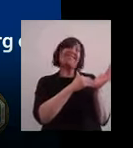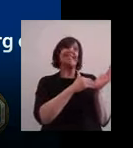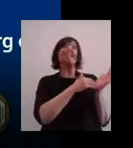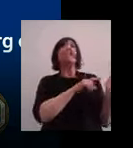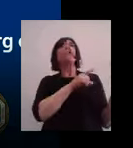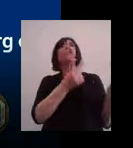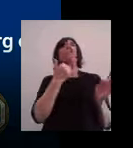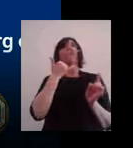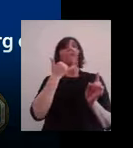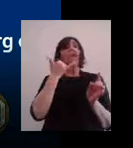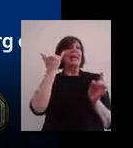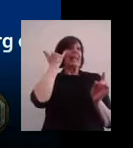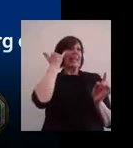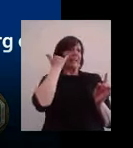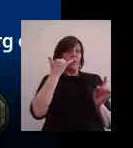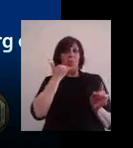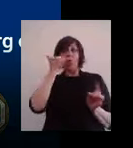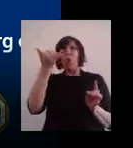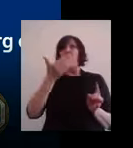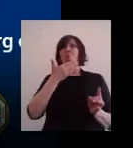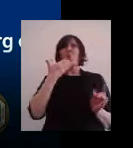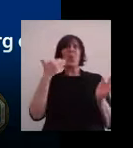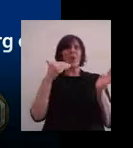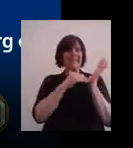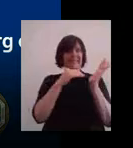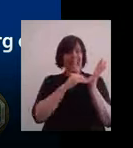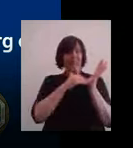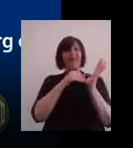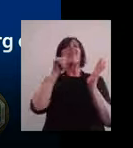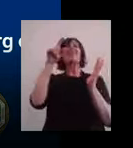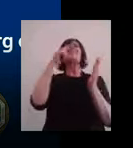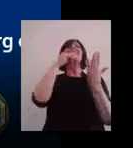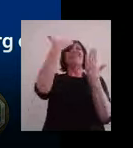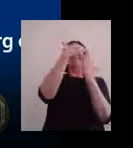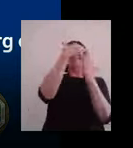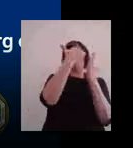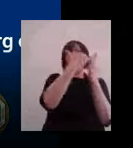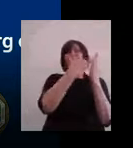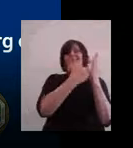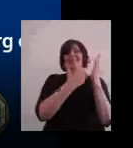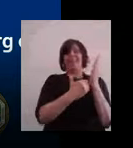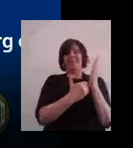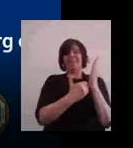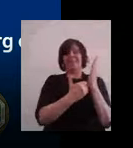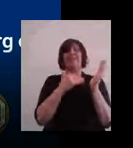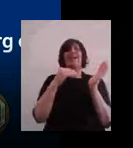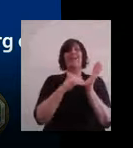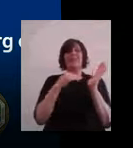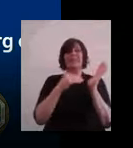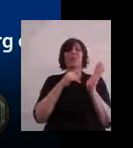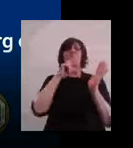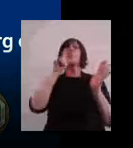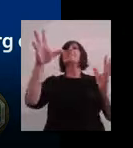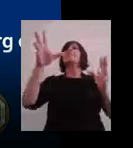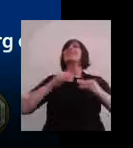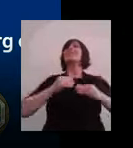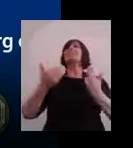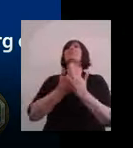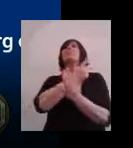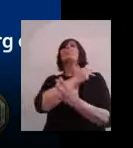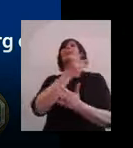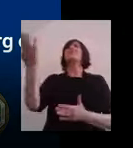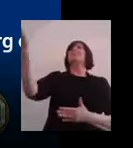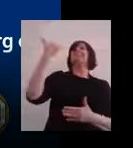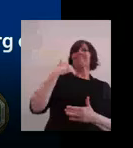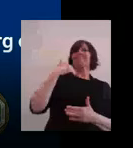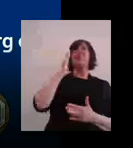have a healthcare provider, we actually have a list of healthcare providers in the community that are accepting new patients. And we want to